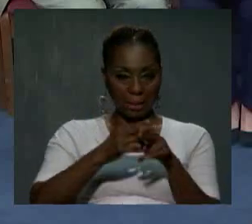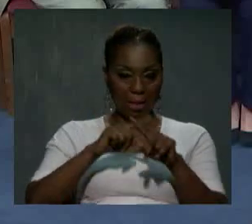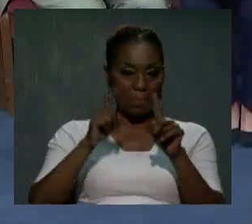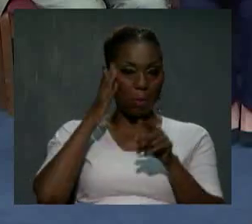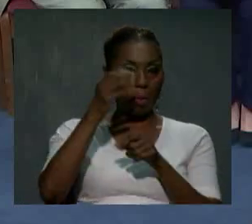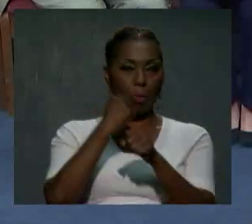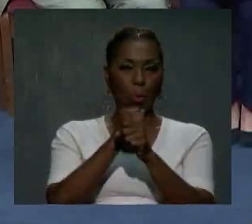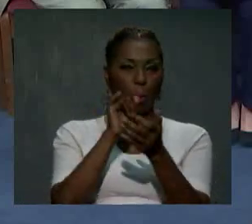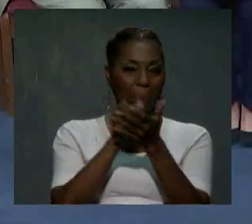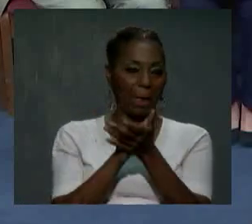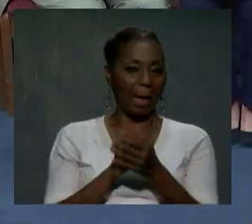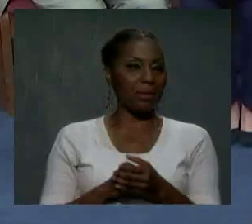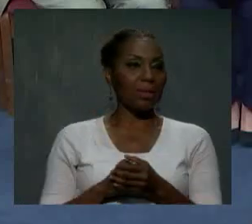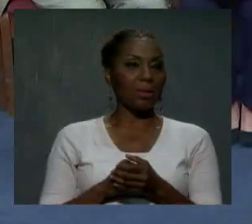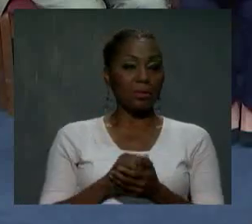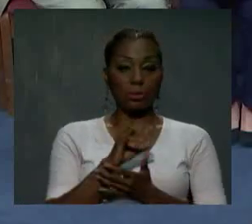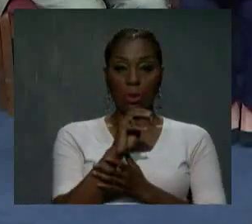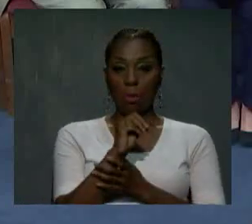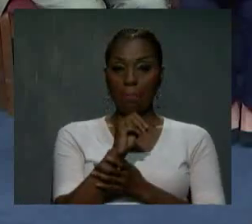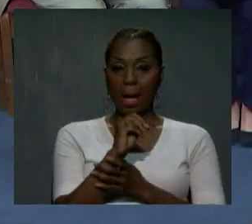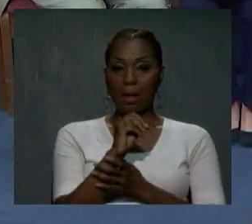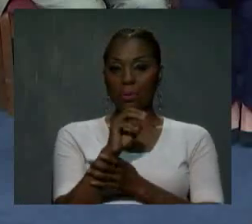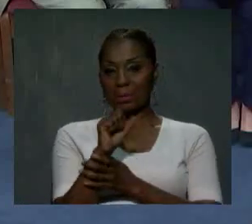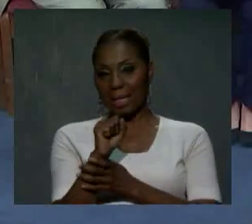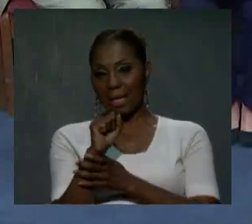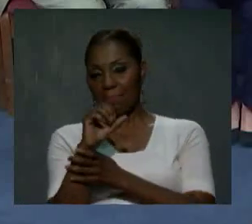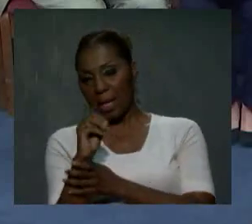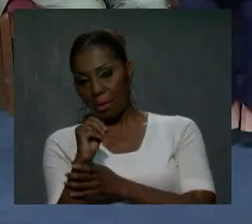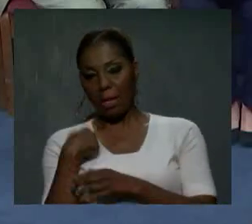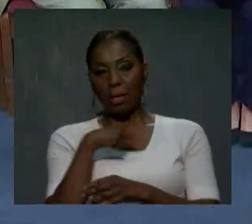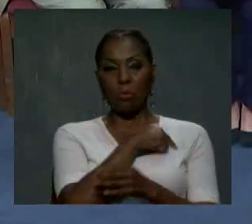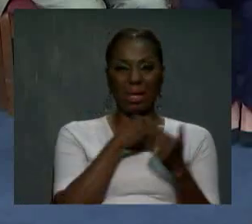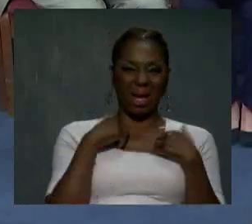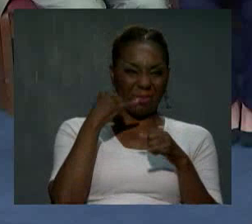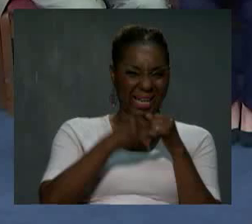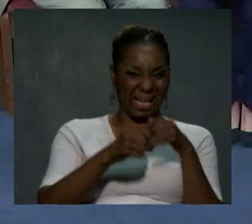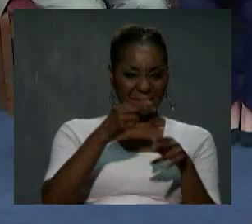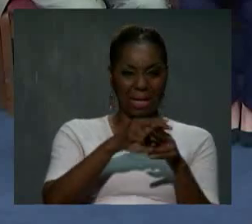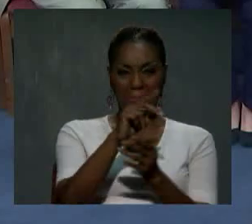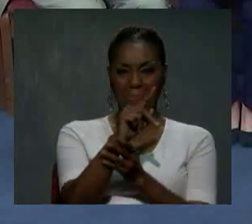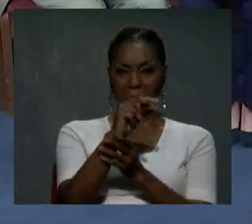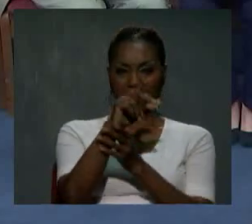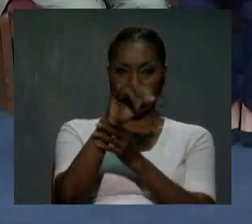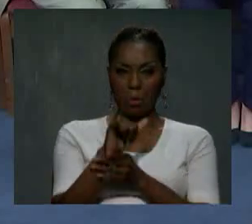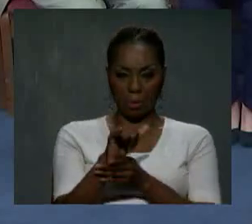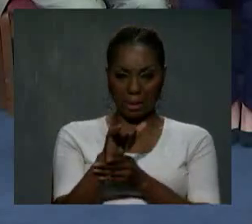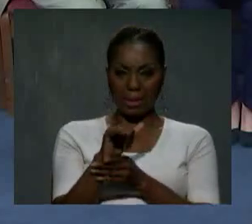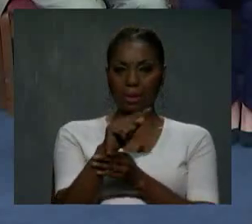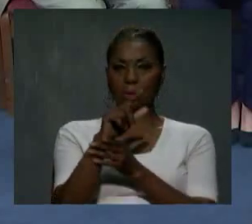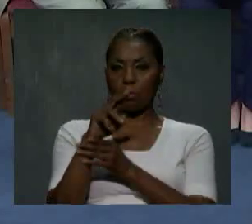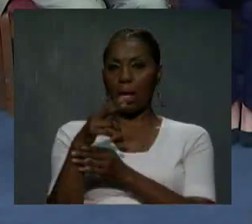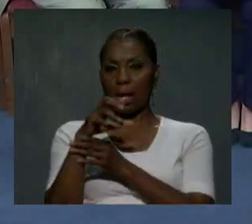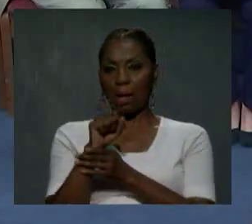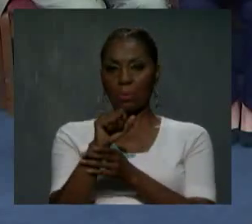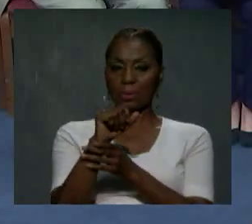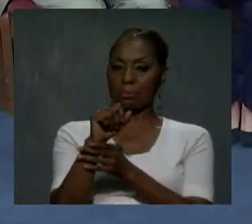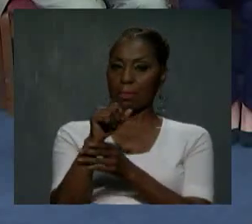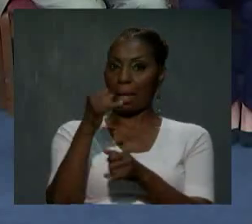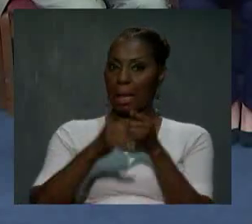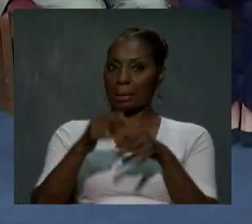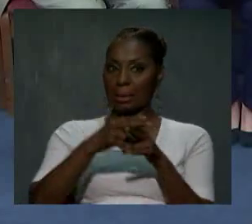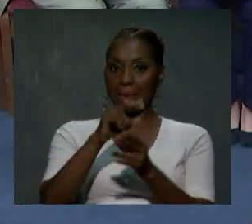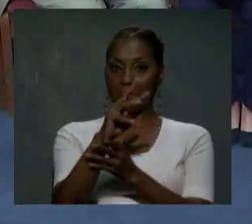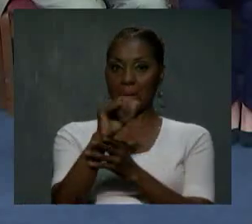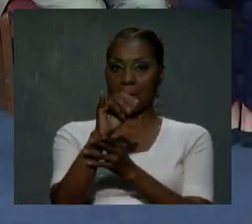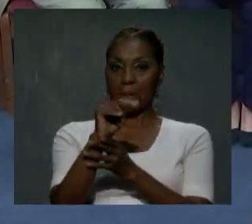it. At Mount St. Mary, we have Marianne Noley. North Little Rock High was Tanya Wenzel. Little Rock Parkview